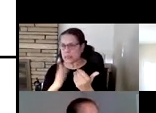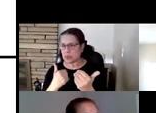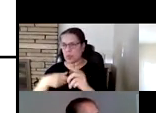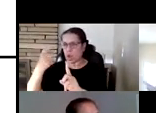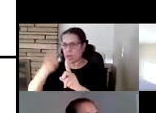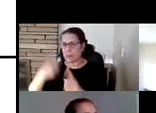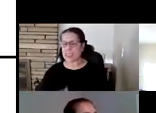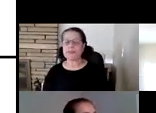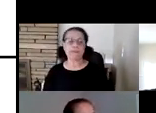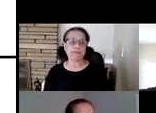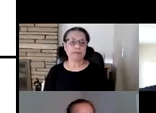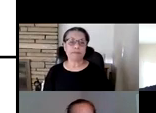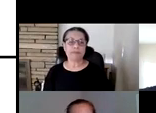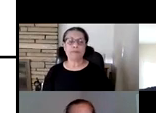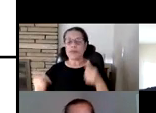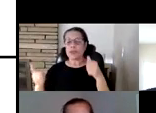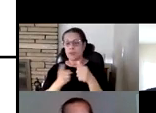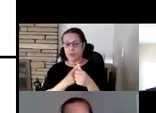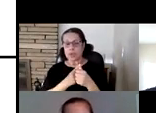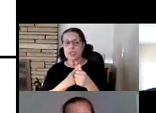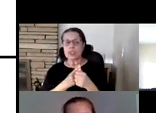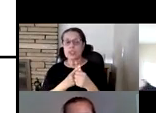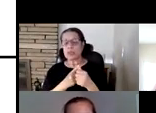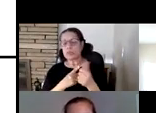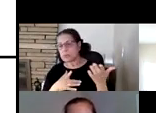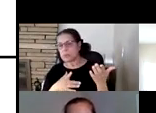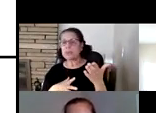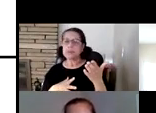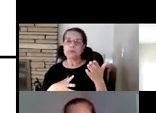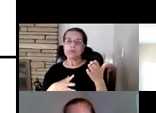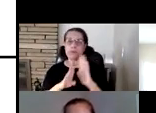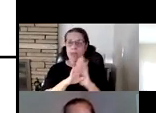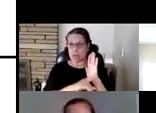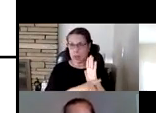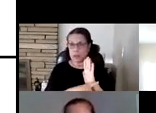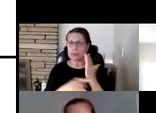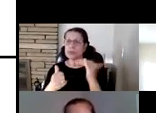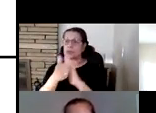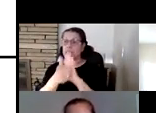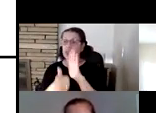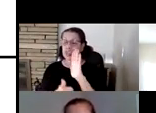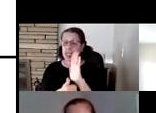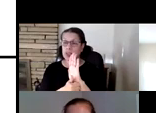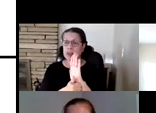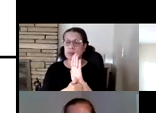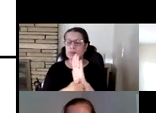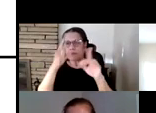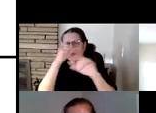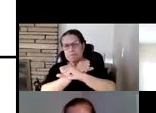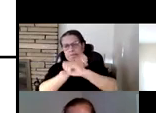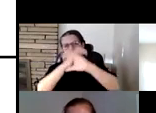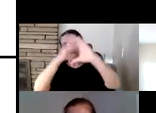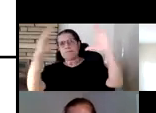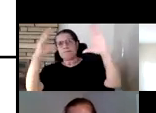little bit of groundwork, and then I'm going to hand this over to Anna. So our agenda tonight is to cover big picture, what are we trying to